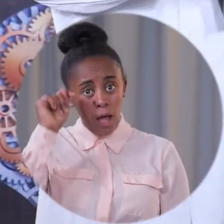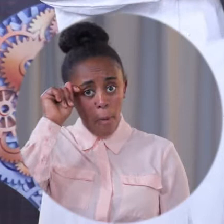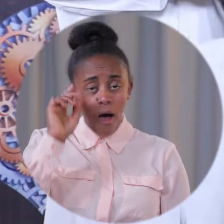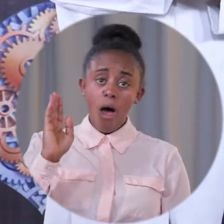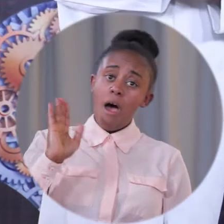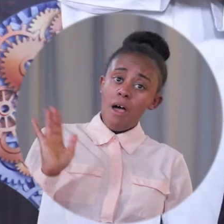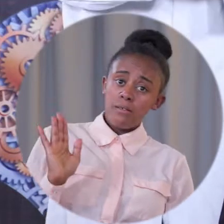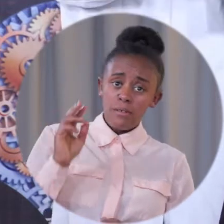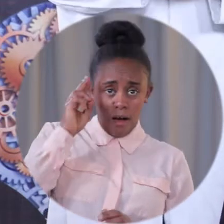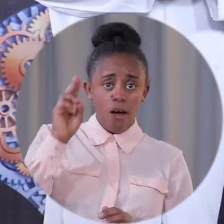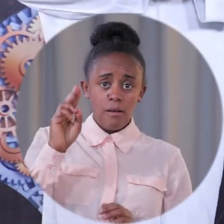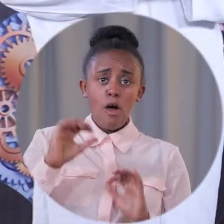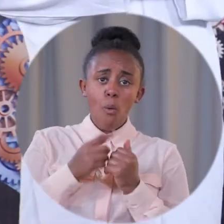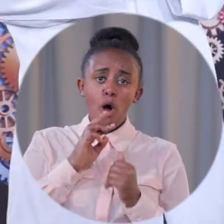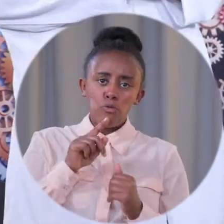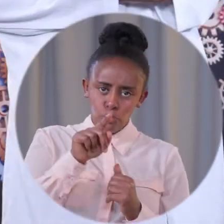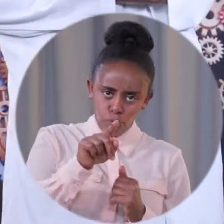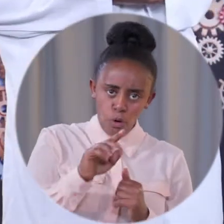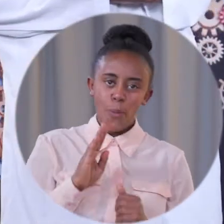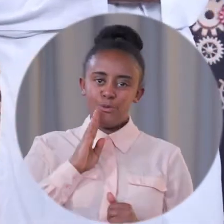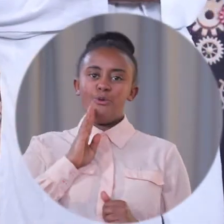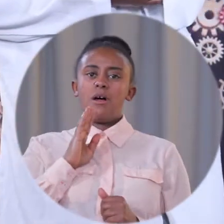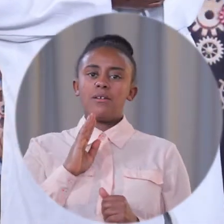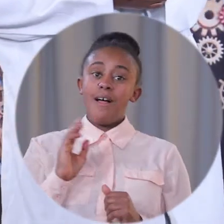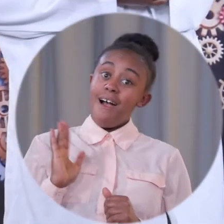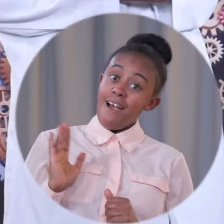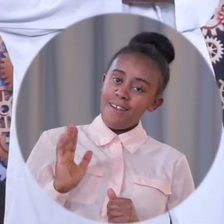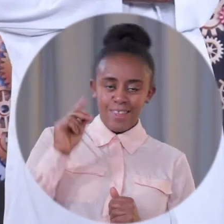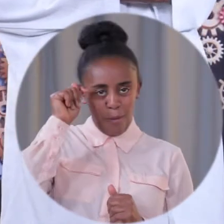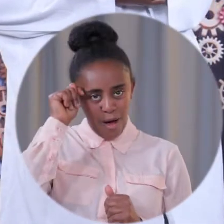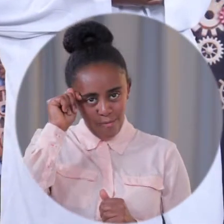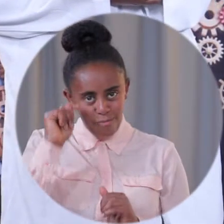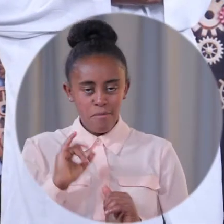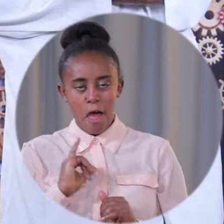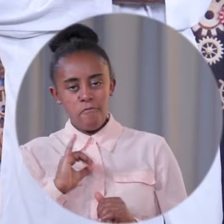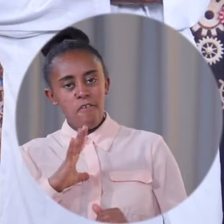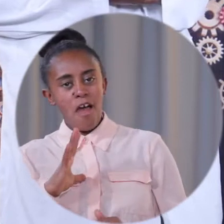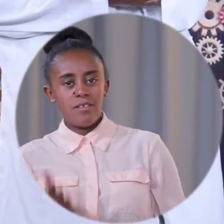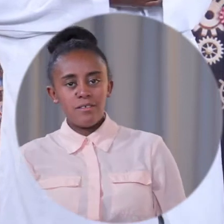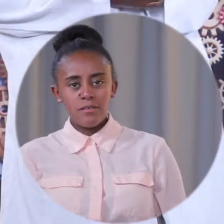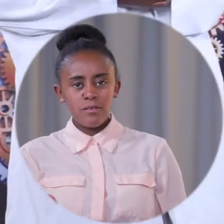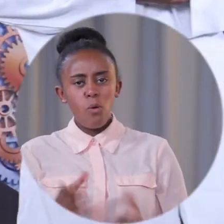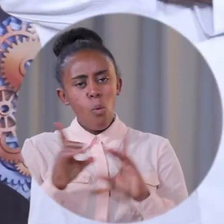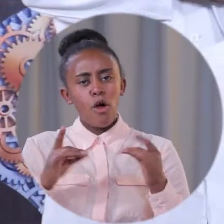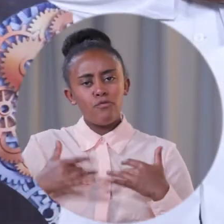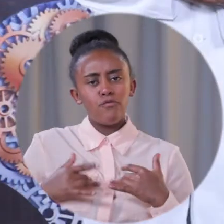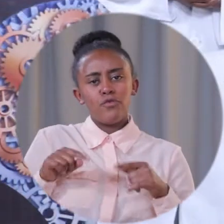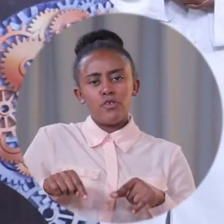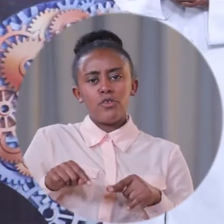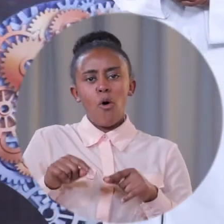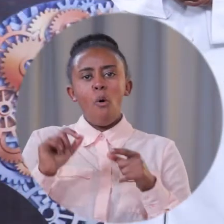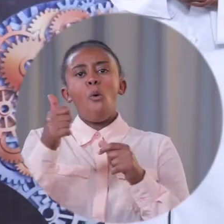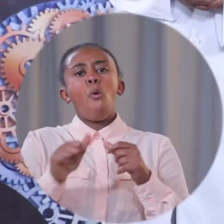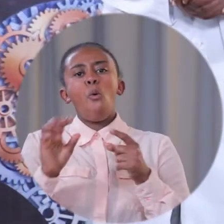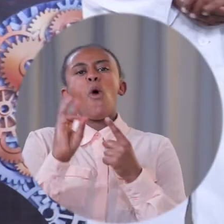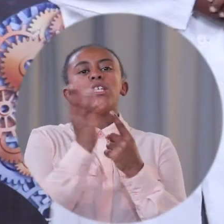hi, Burtukan, how are you? Burtukan, hi, Tamam, I am fine. What do you feel about the weather